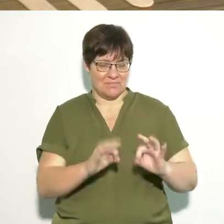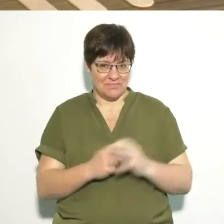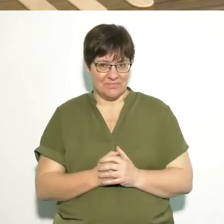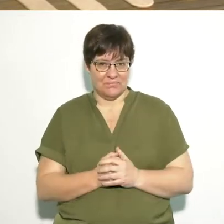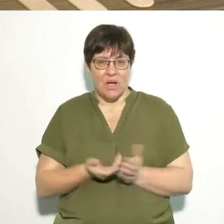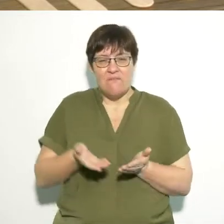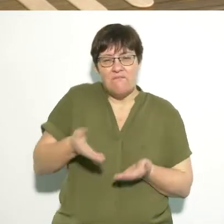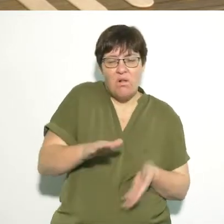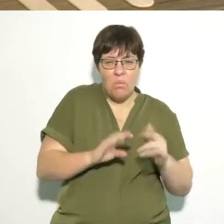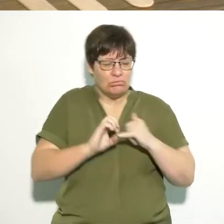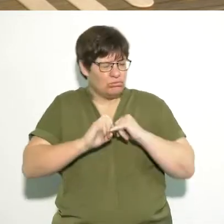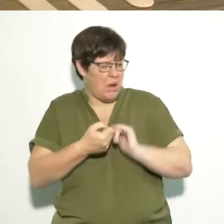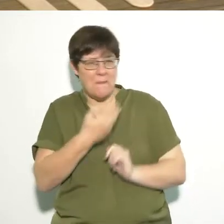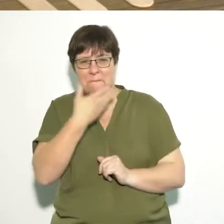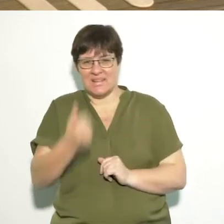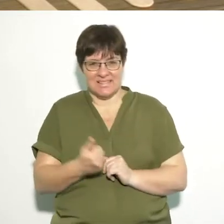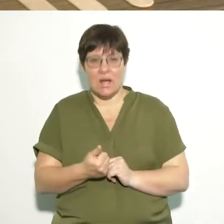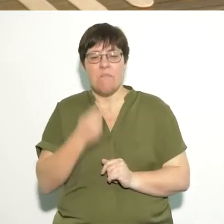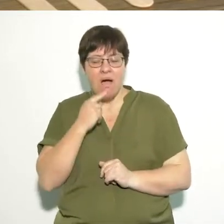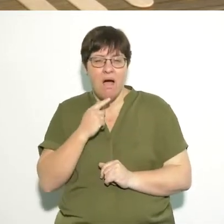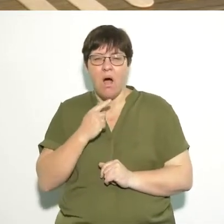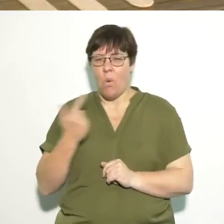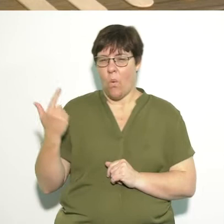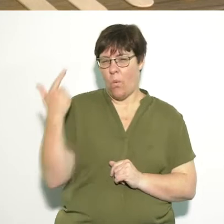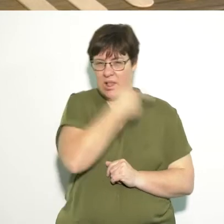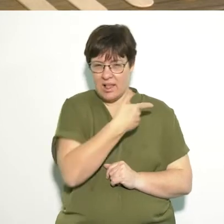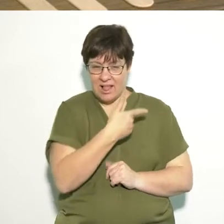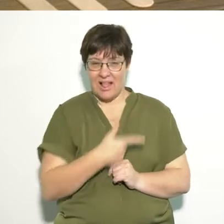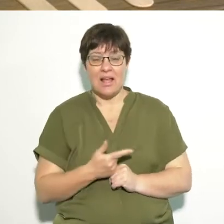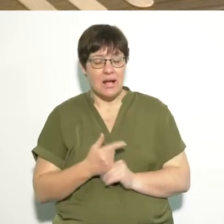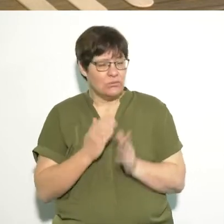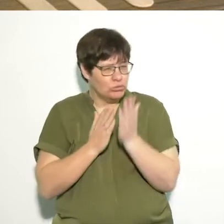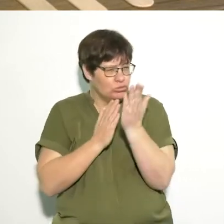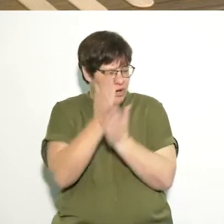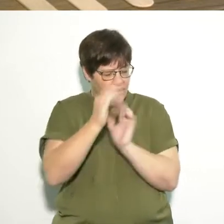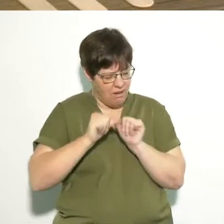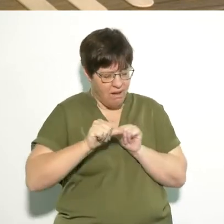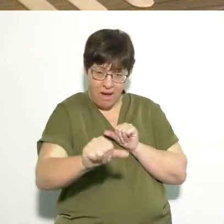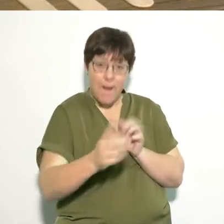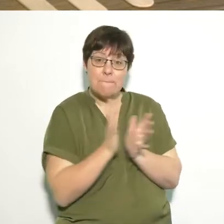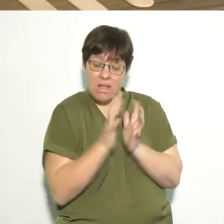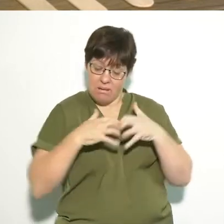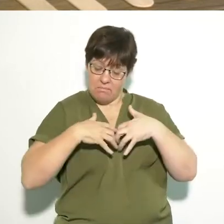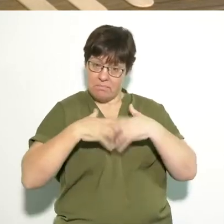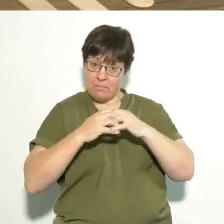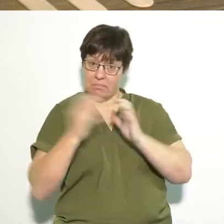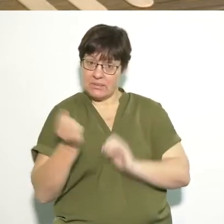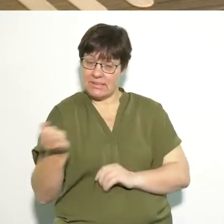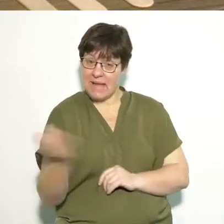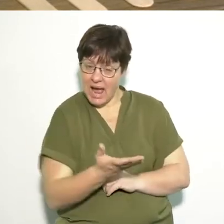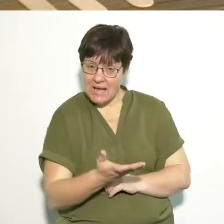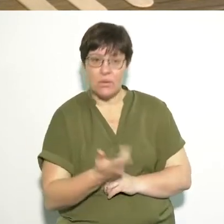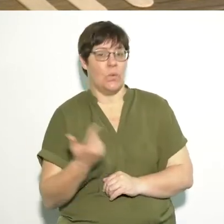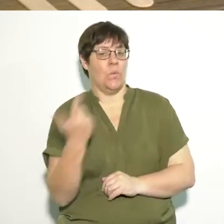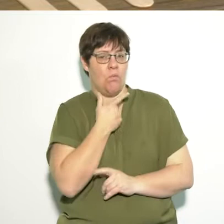I go, I'm folding, I'm trying my best to be nice and straight so that when I'm actually assembling my